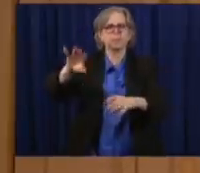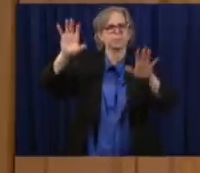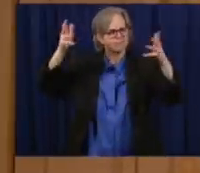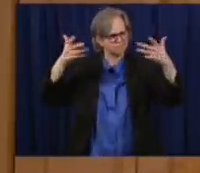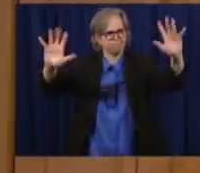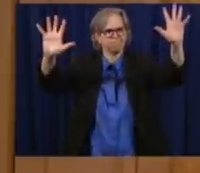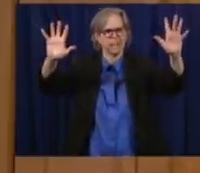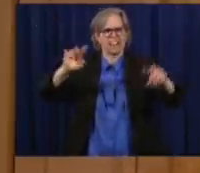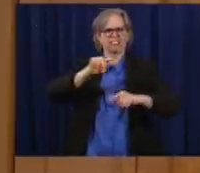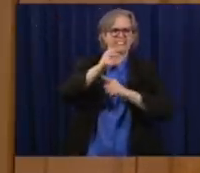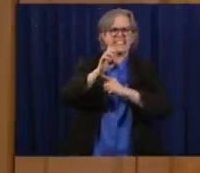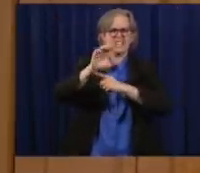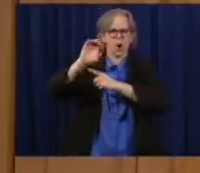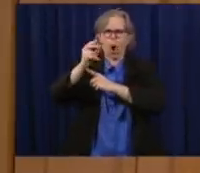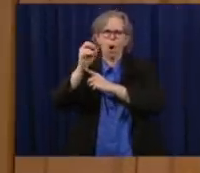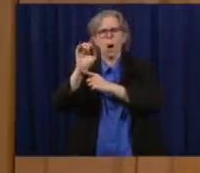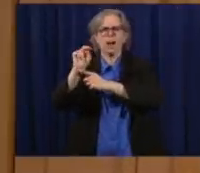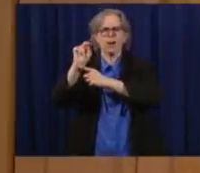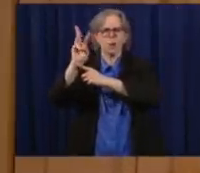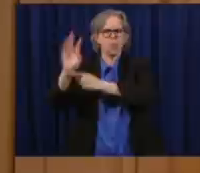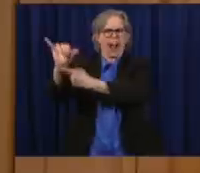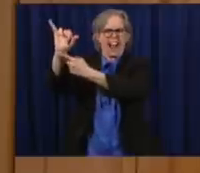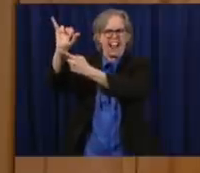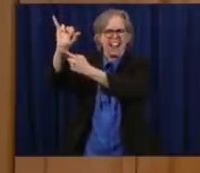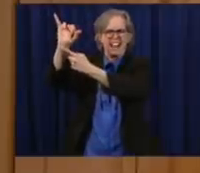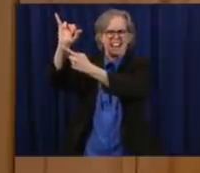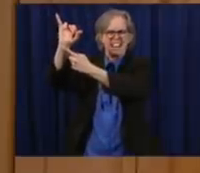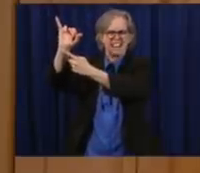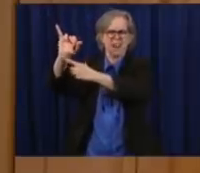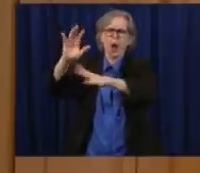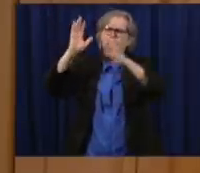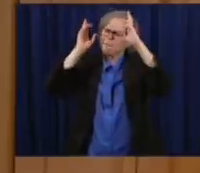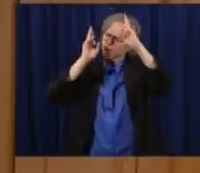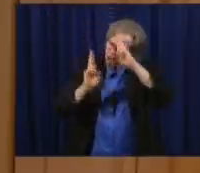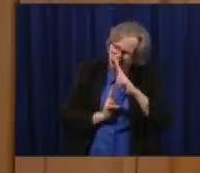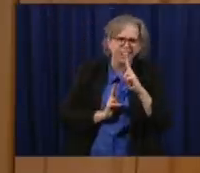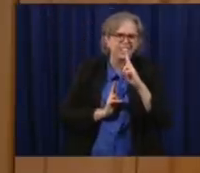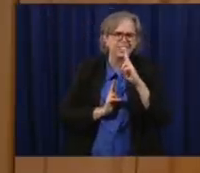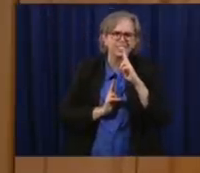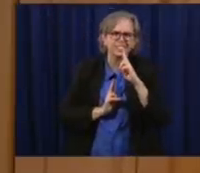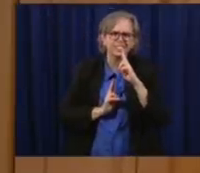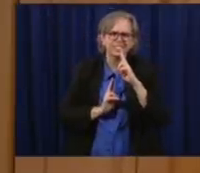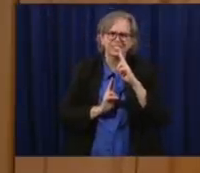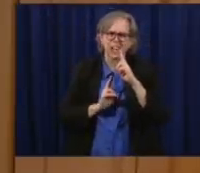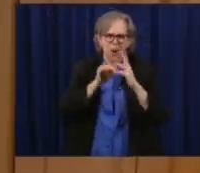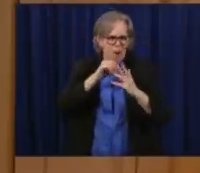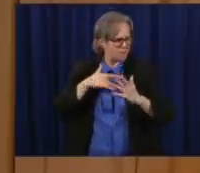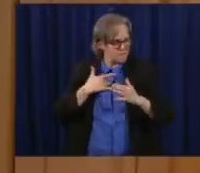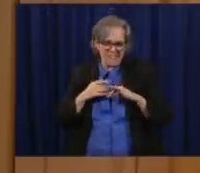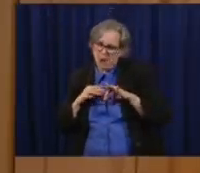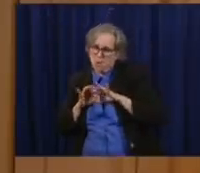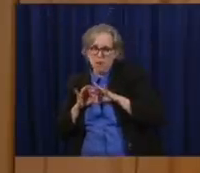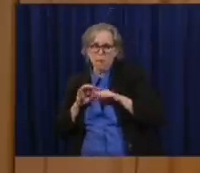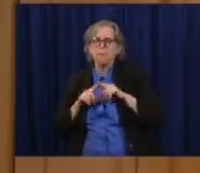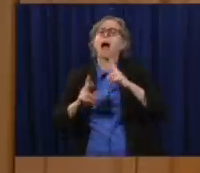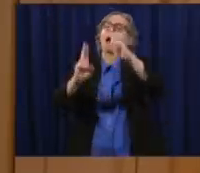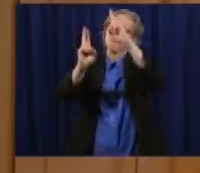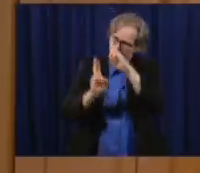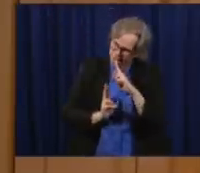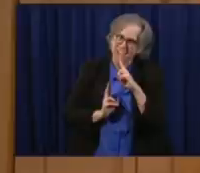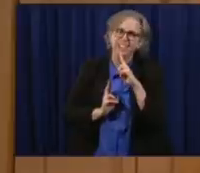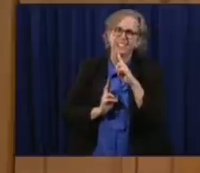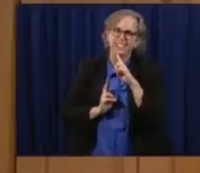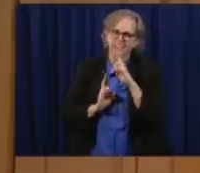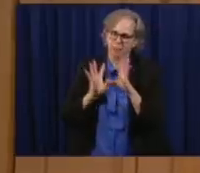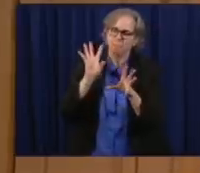honored, really don't feel worthy, but I'm just honored to be a bit of the spirit in this long chain of spirit yet